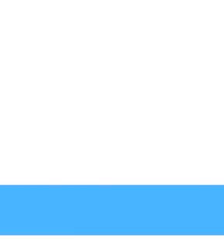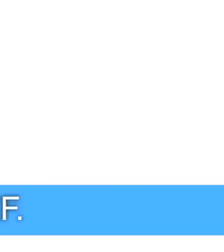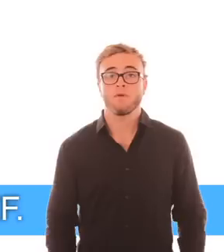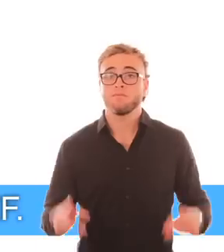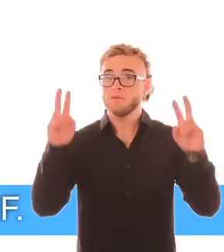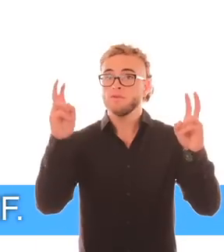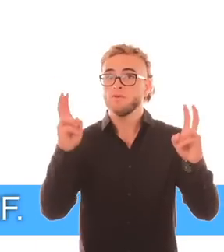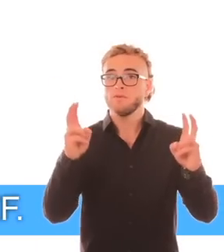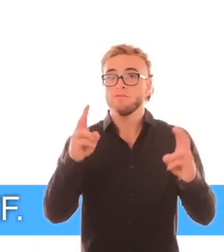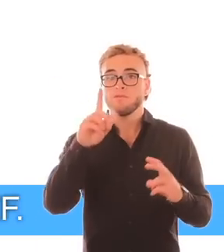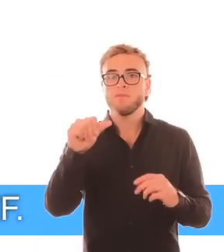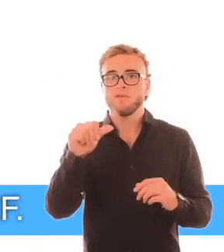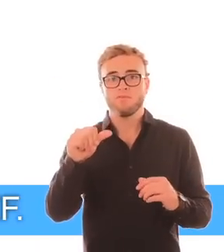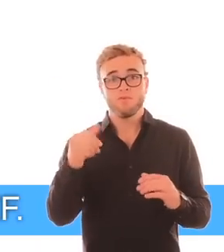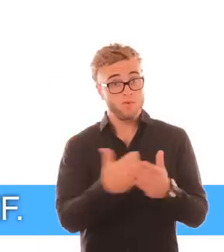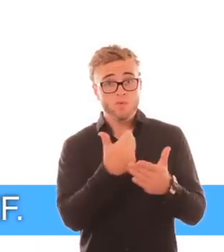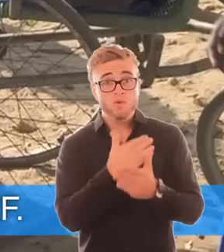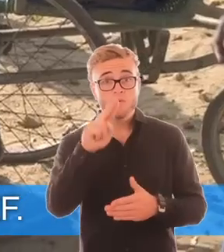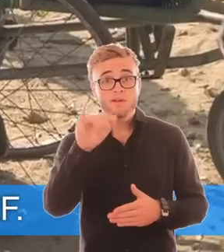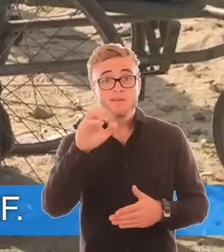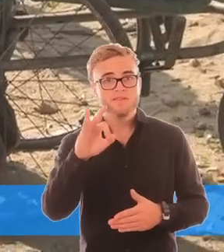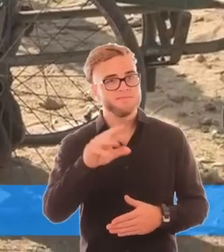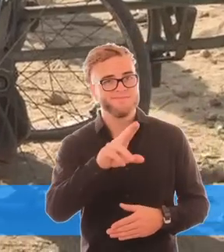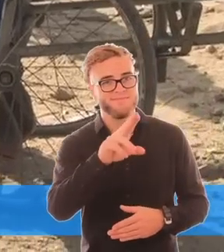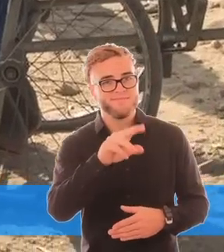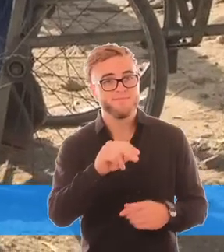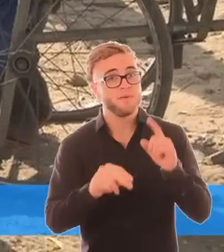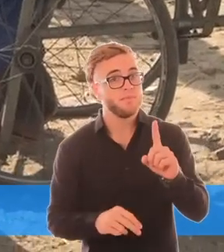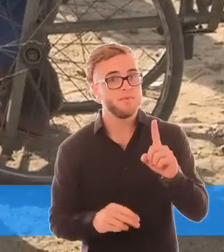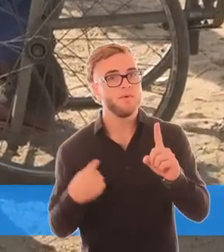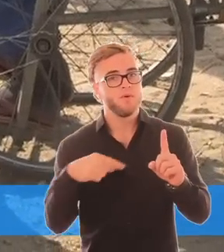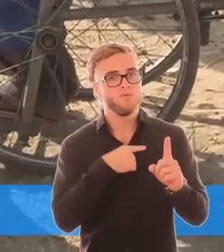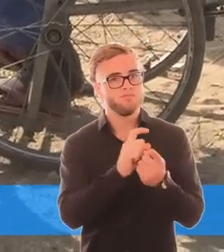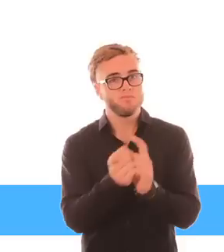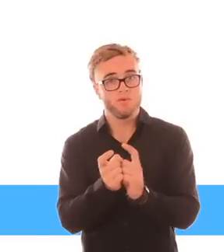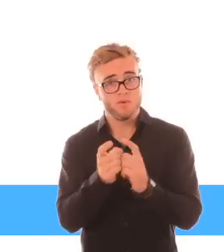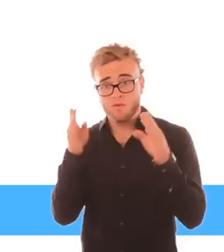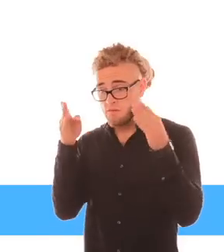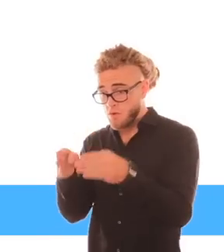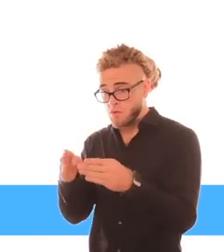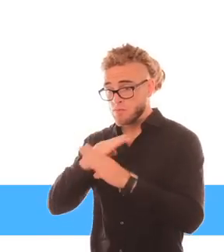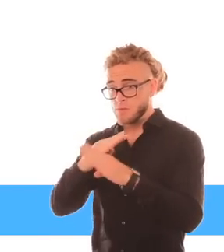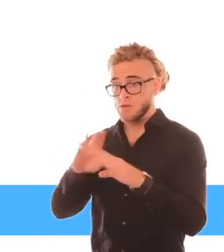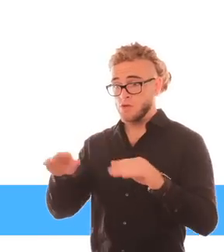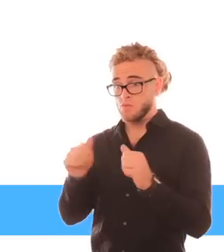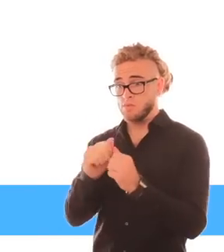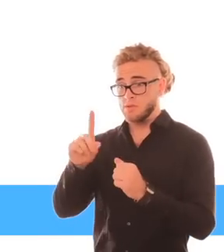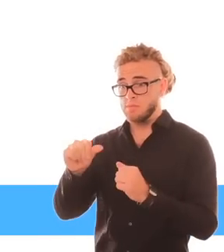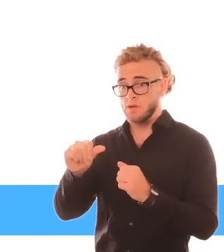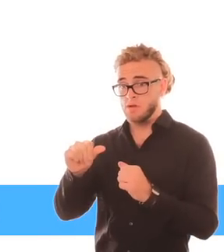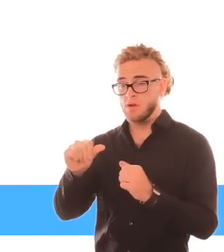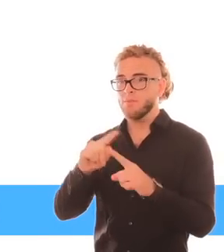The issue of disability is not new to UNICEF. Child in wheelchair and child with UNICEF bag. However, we have moved from only focusing